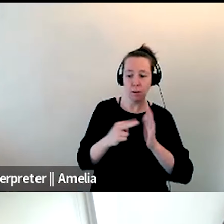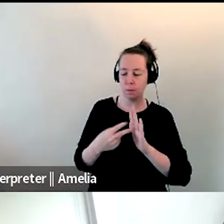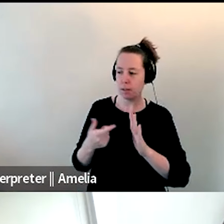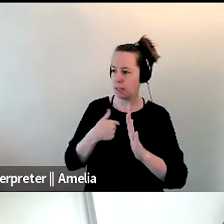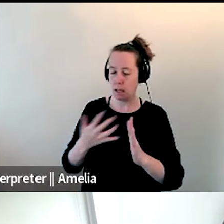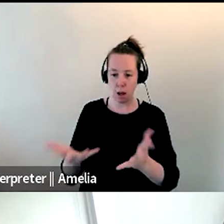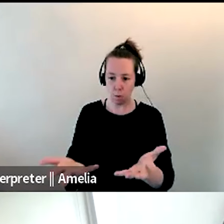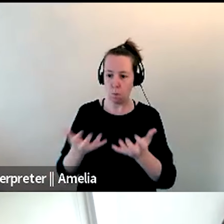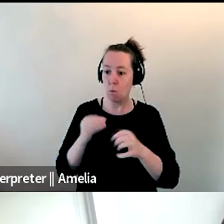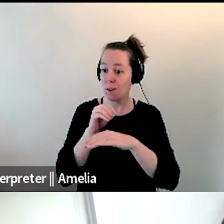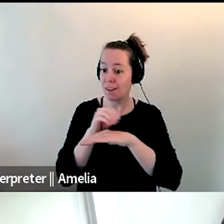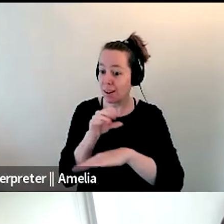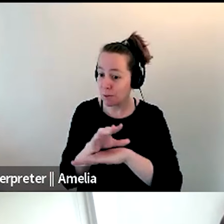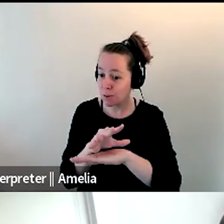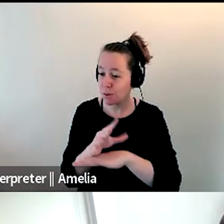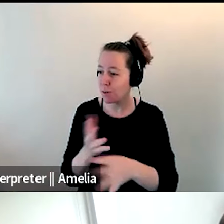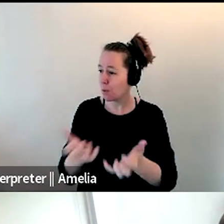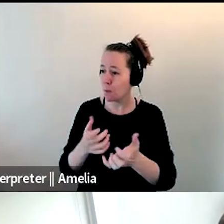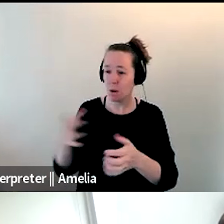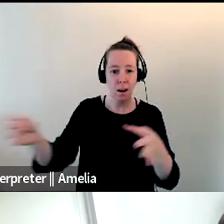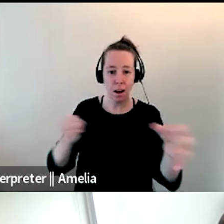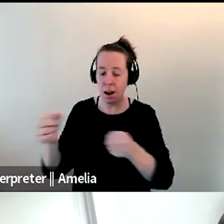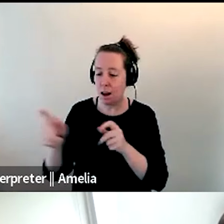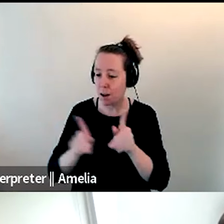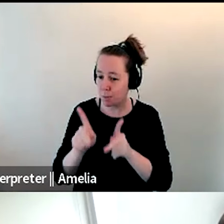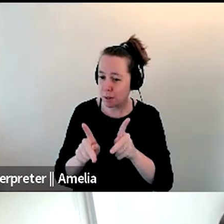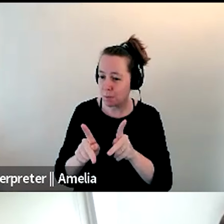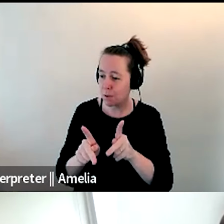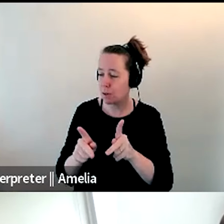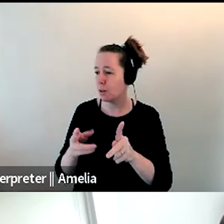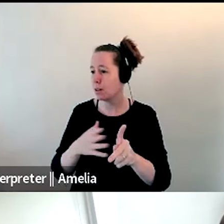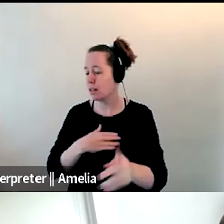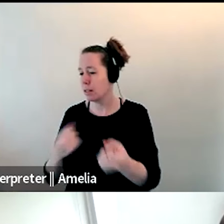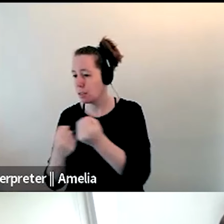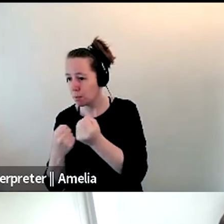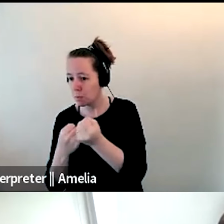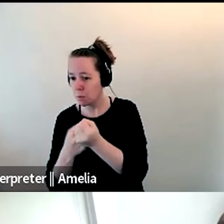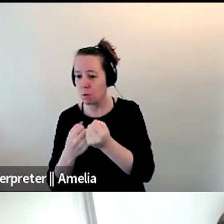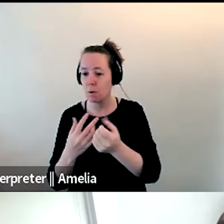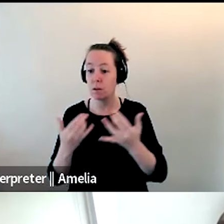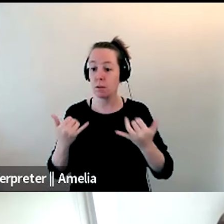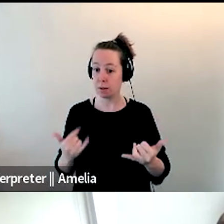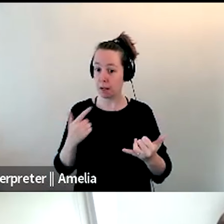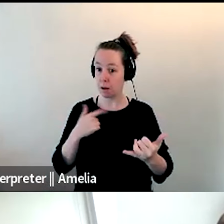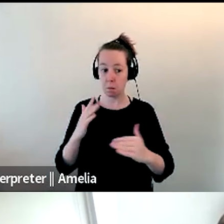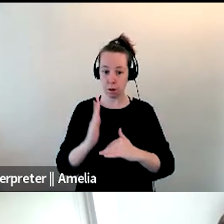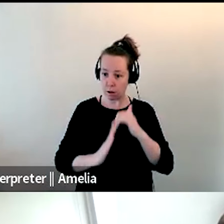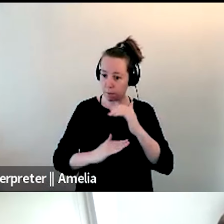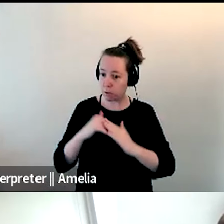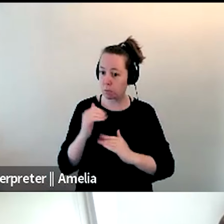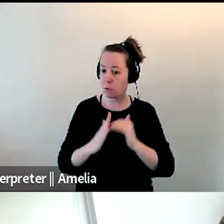hired. That's my outcome, right? And it really allowed me to zone in on that. And I feel comfortable talking to people. So